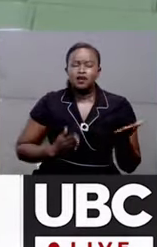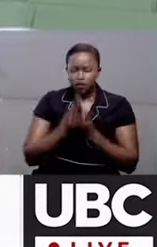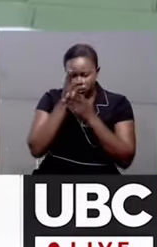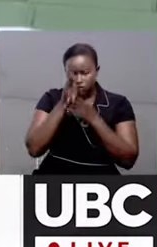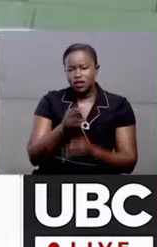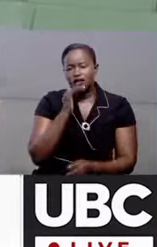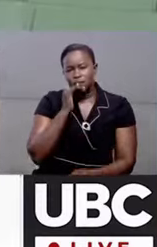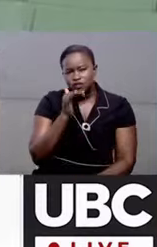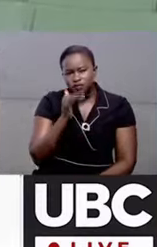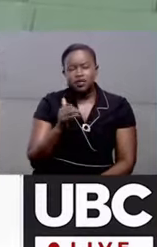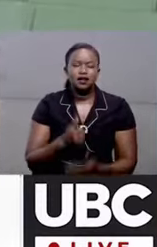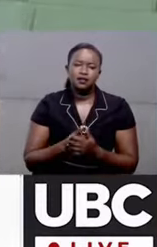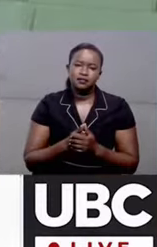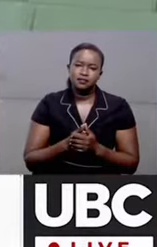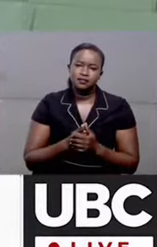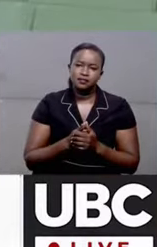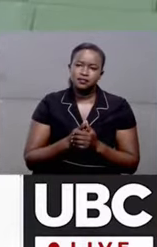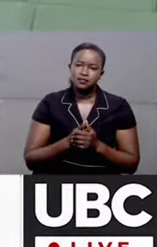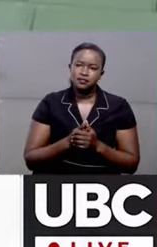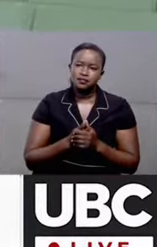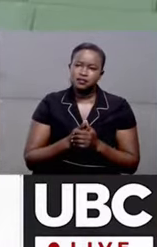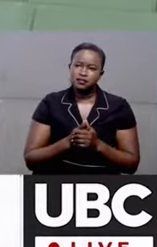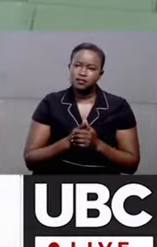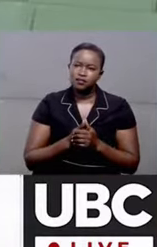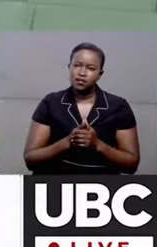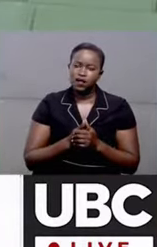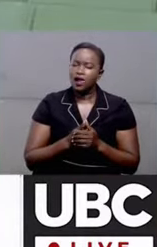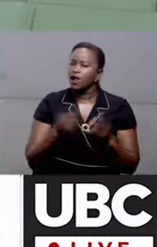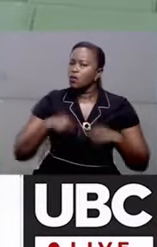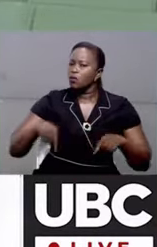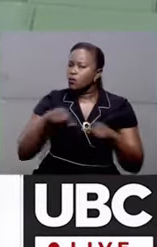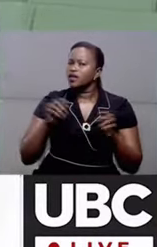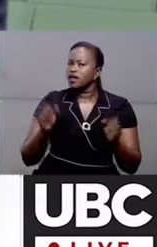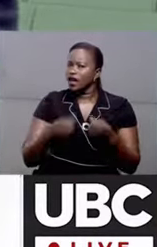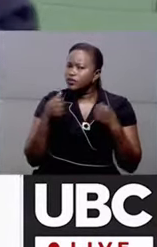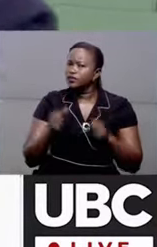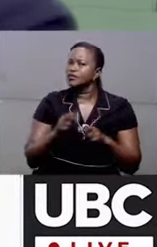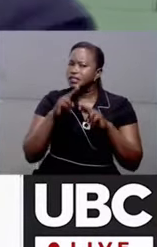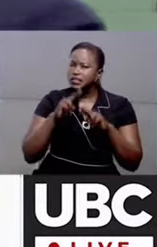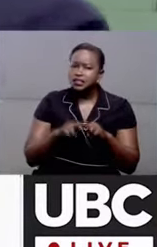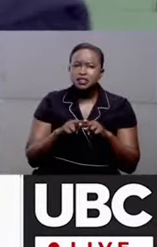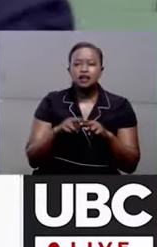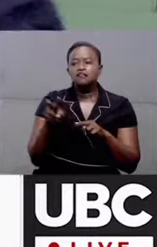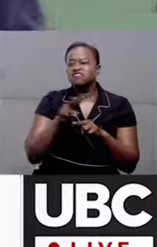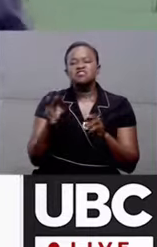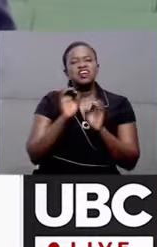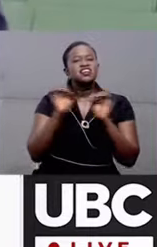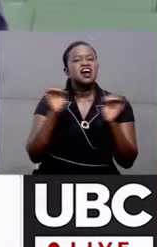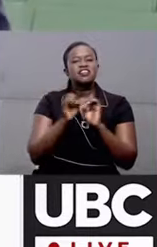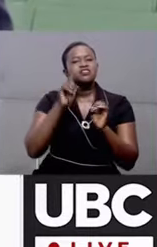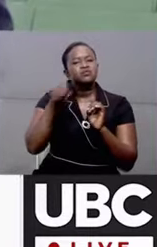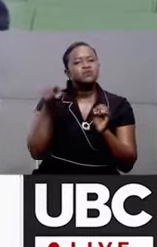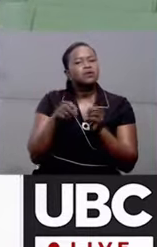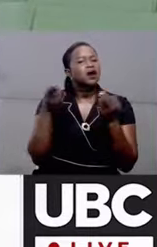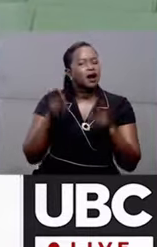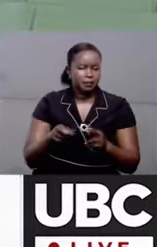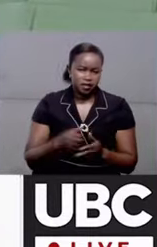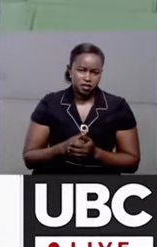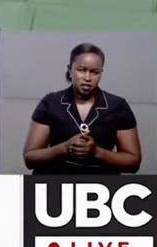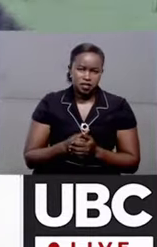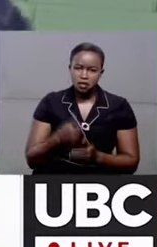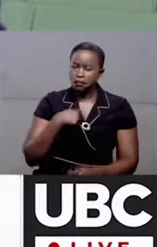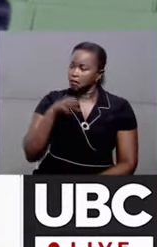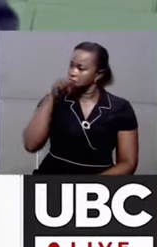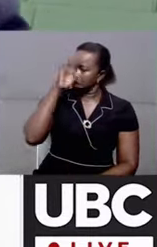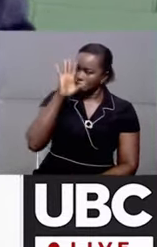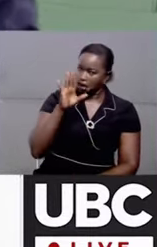are having procedure. A big problem. He's on procedure. We cannot sit here as if nothing wrong has happened. I was amazed